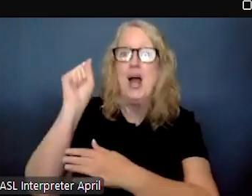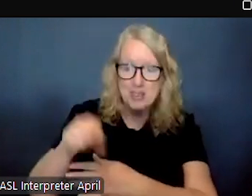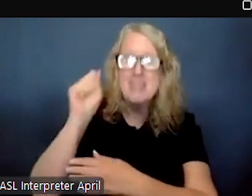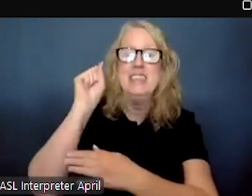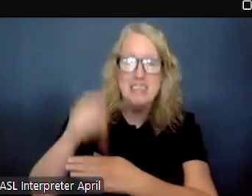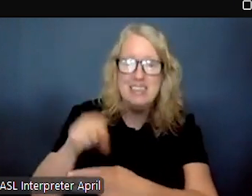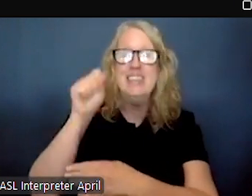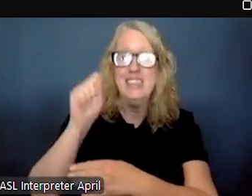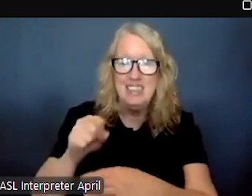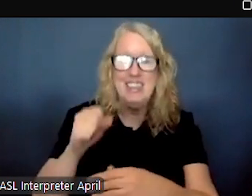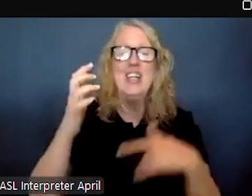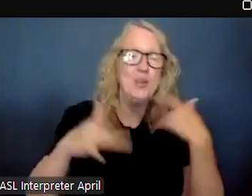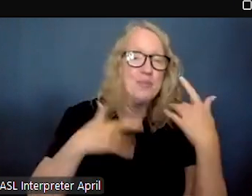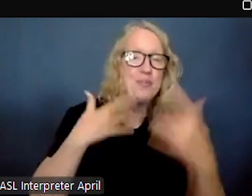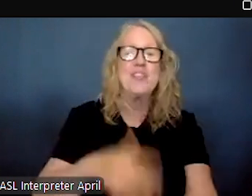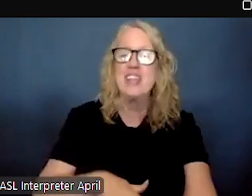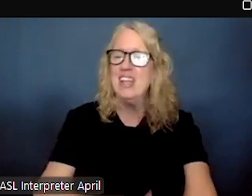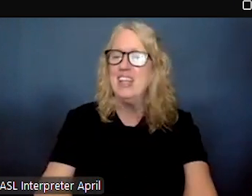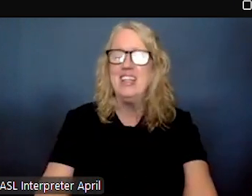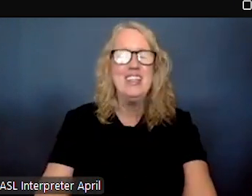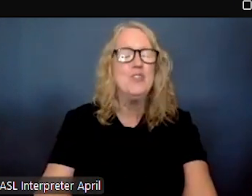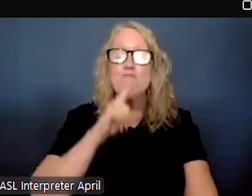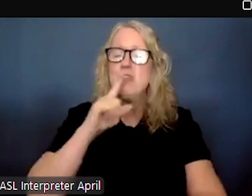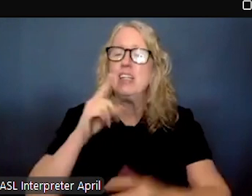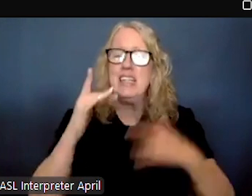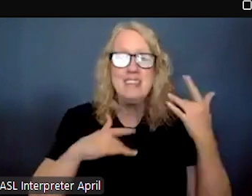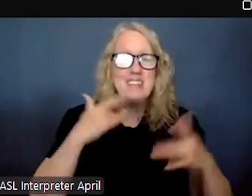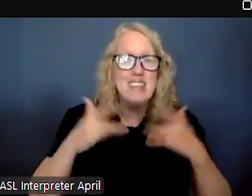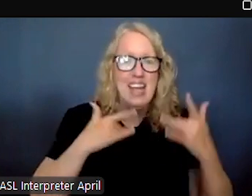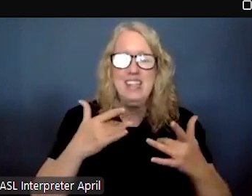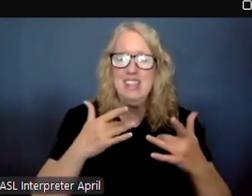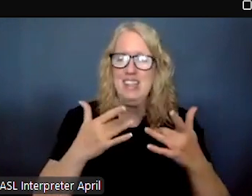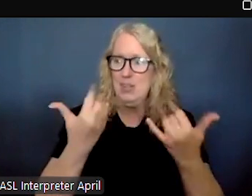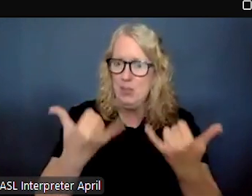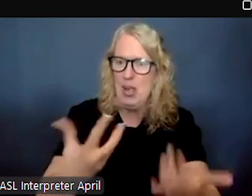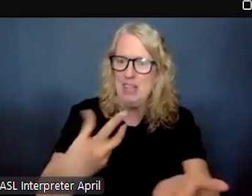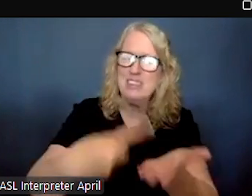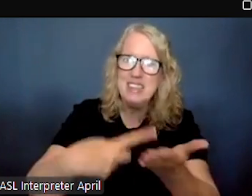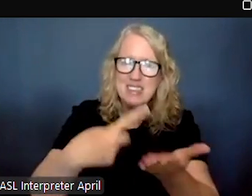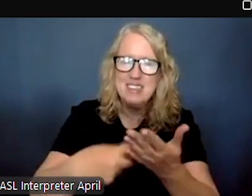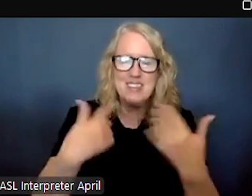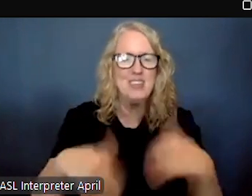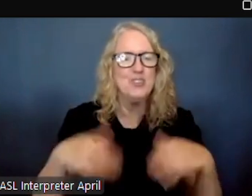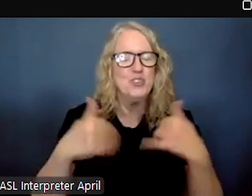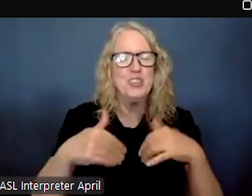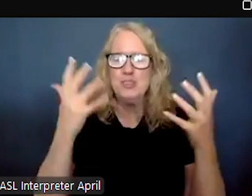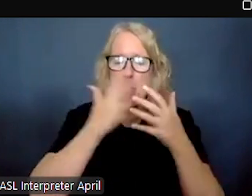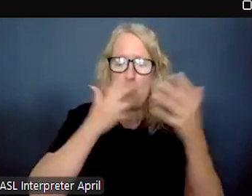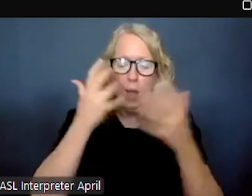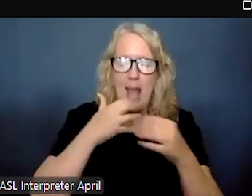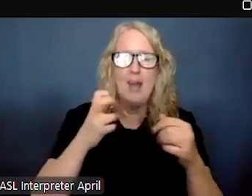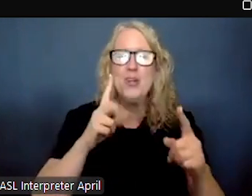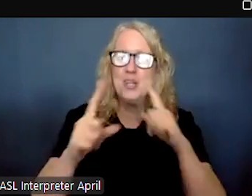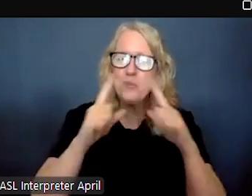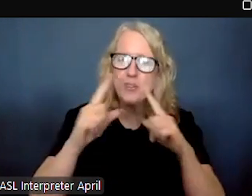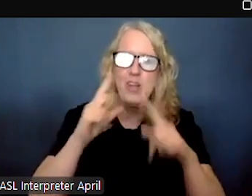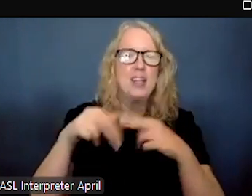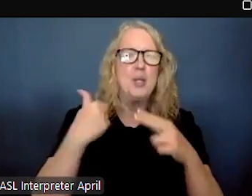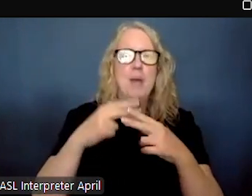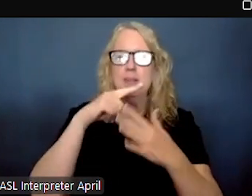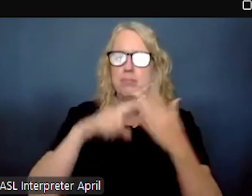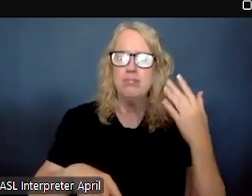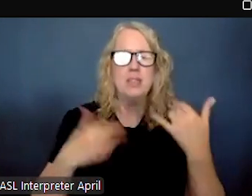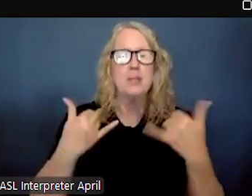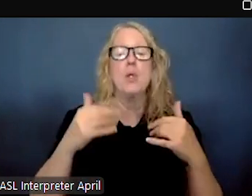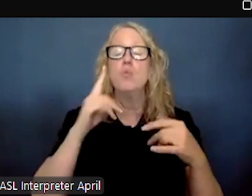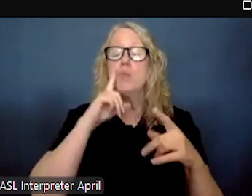and it's just so exciting that we're even having this discussion and we're talking about this. So I've been in